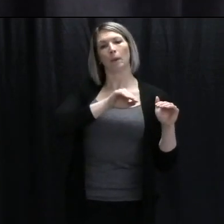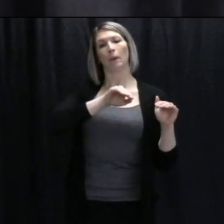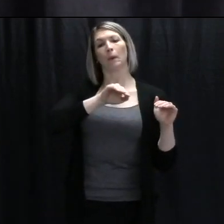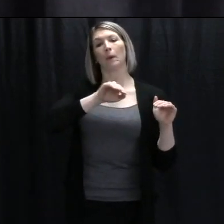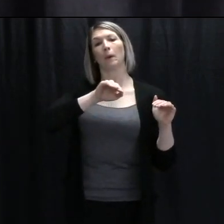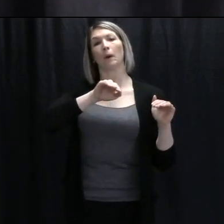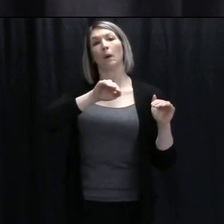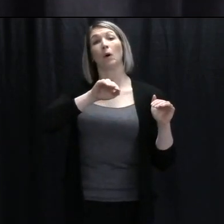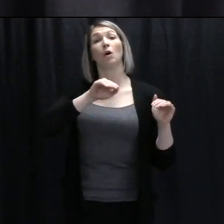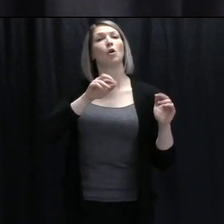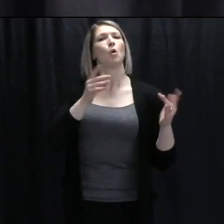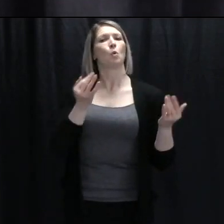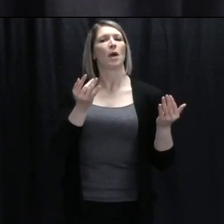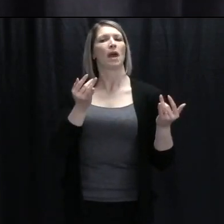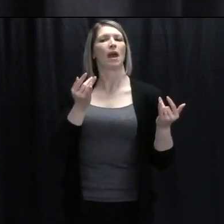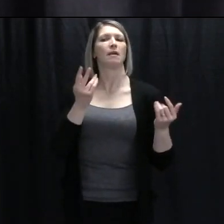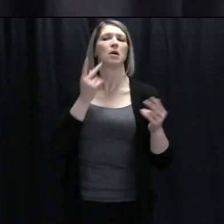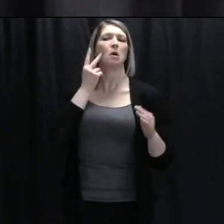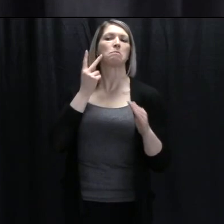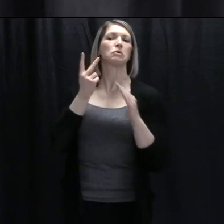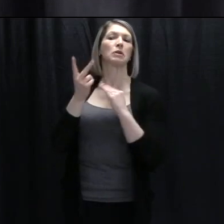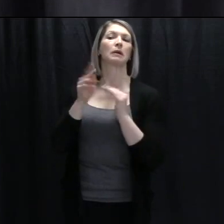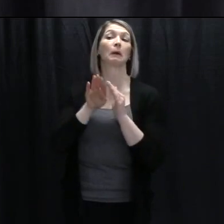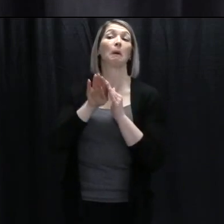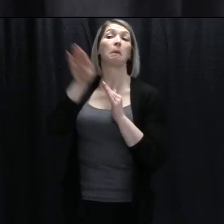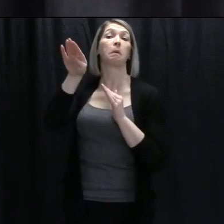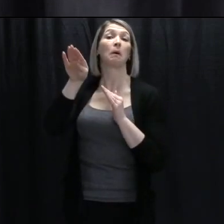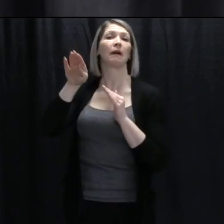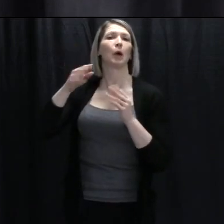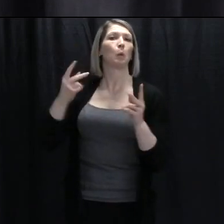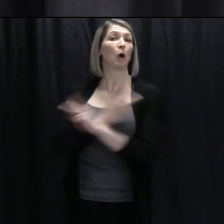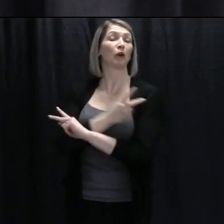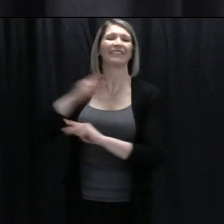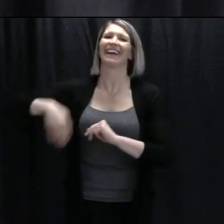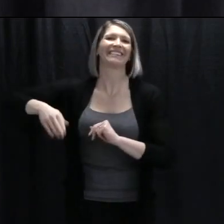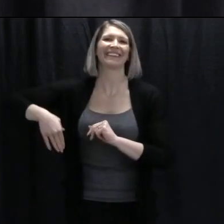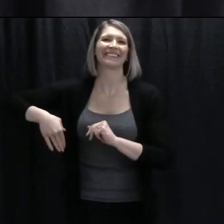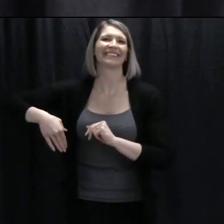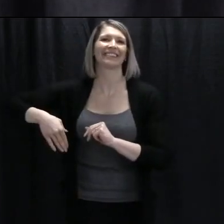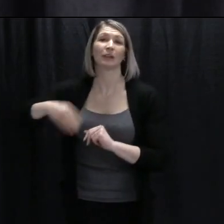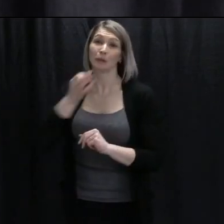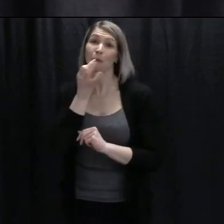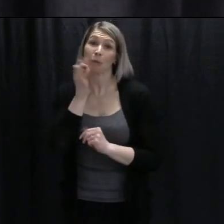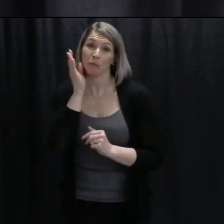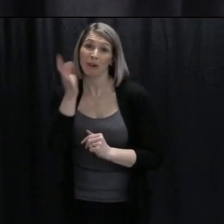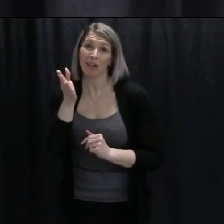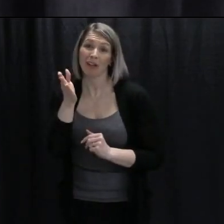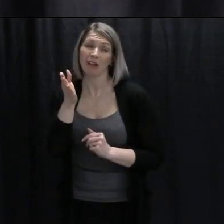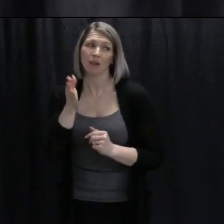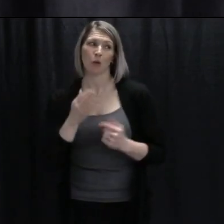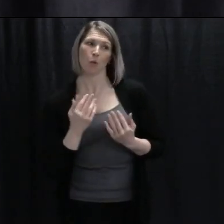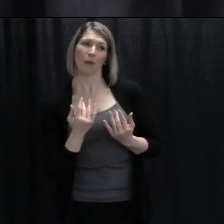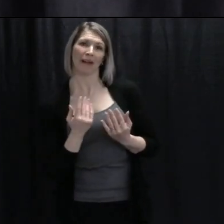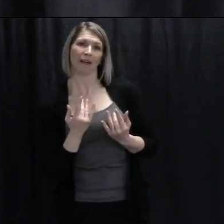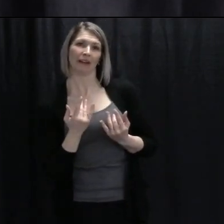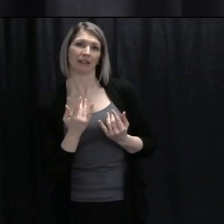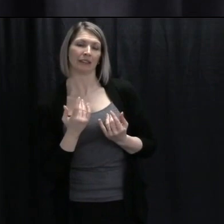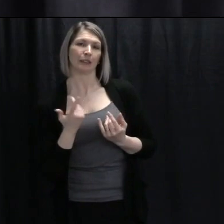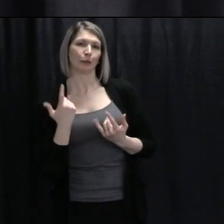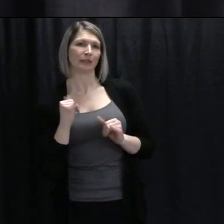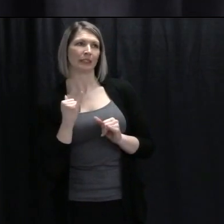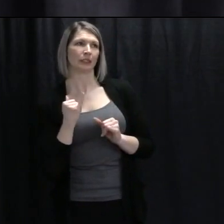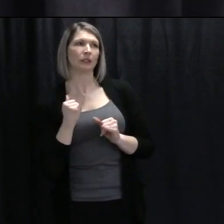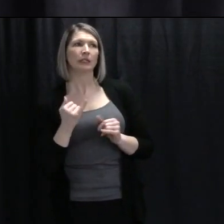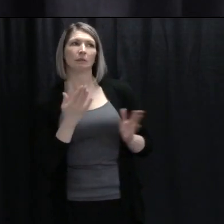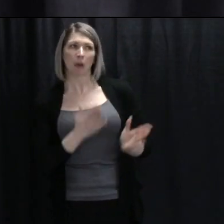if we can understand when that might be. But as has been referenced, this is a long haul, this is a marathon,